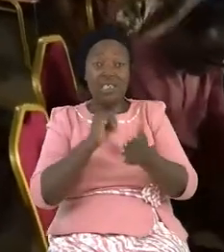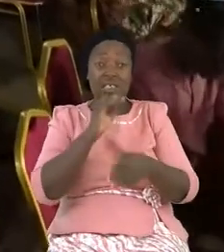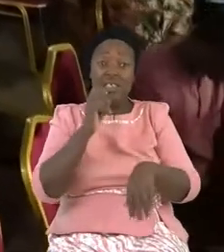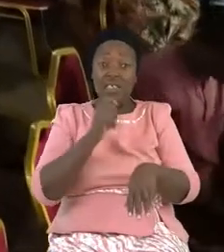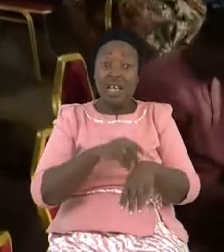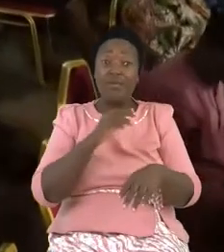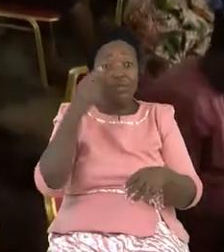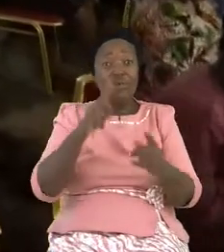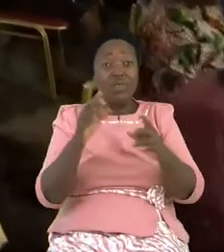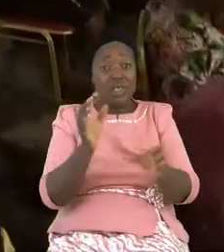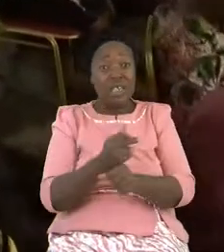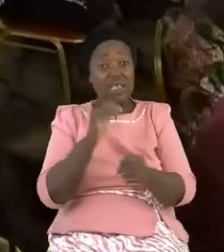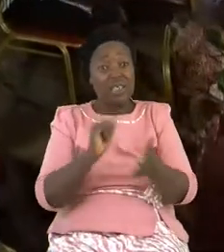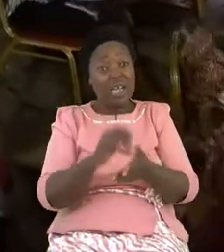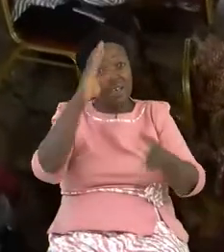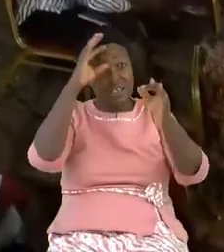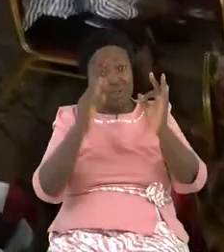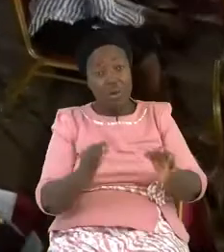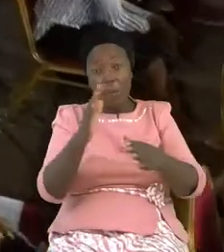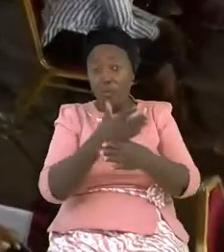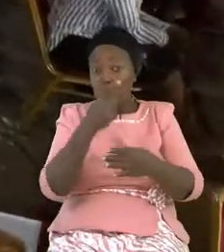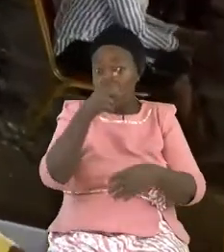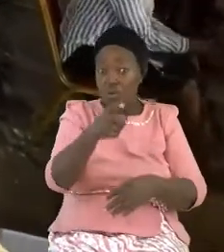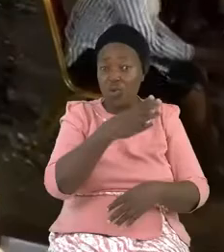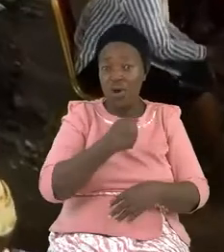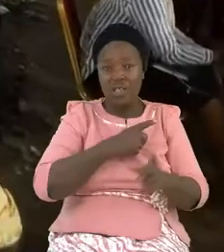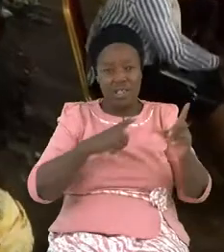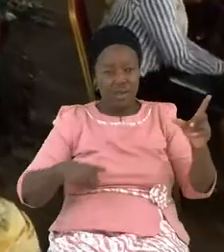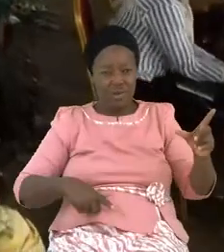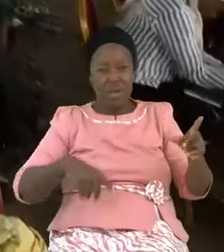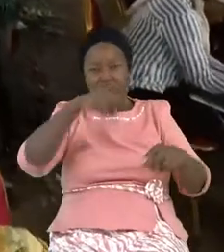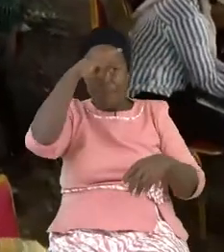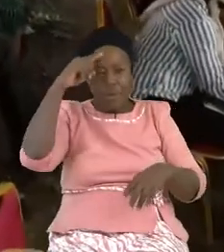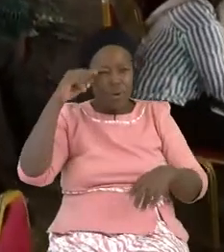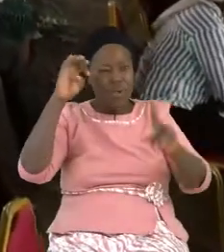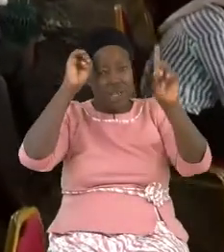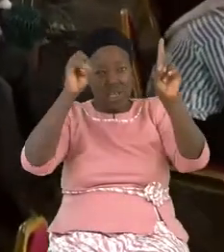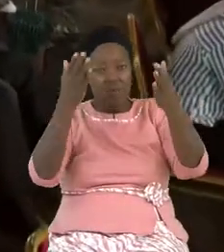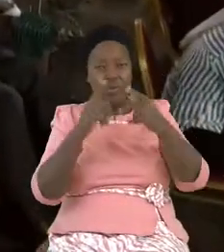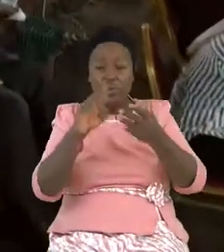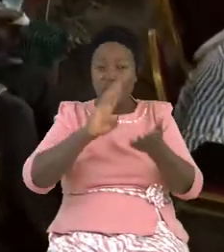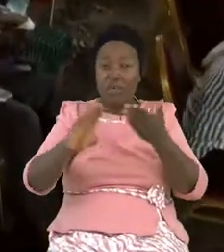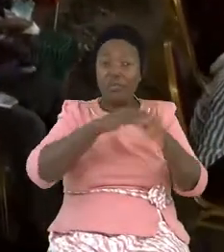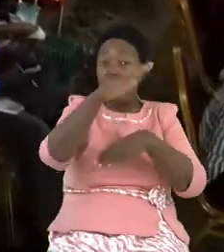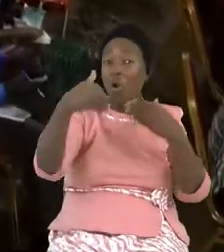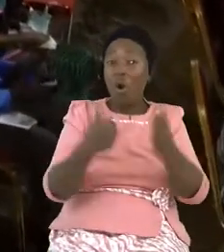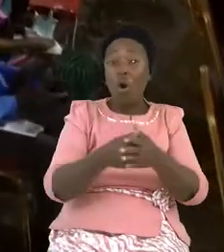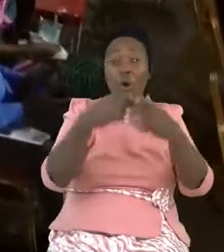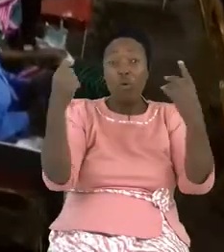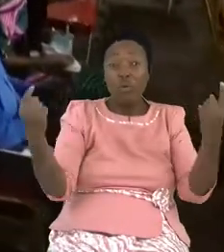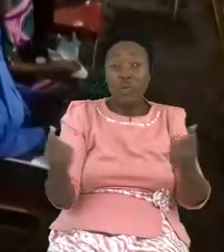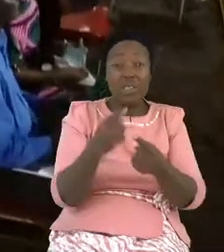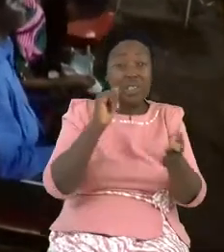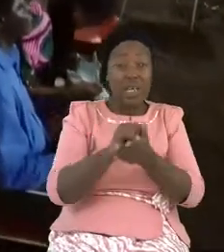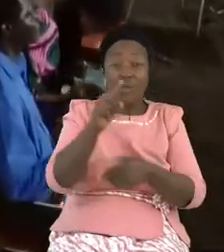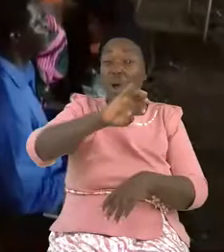and the Lord. He wants to forgive all sins you ever committed in your life. Just at a